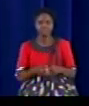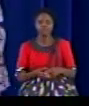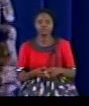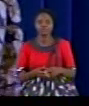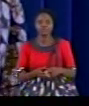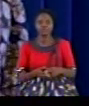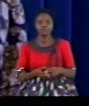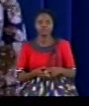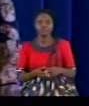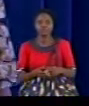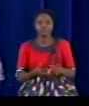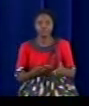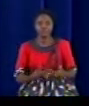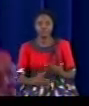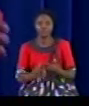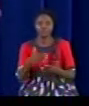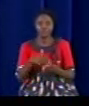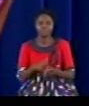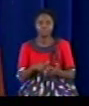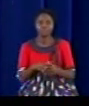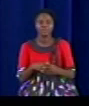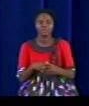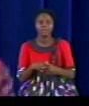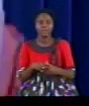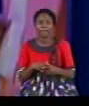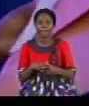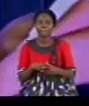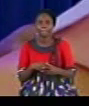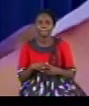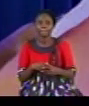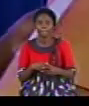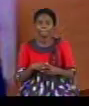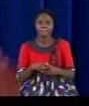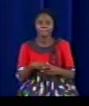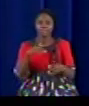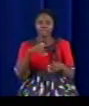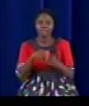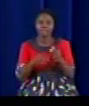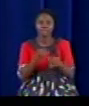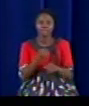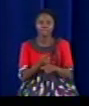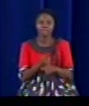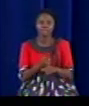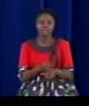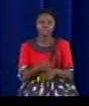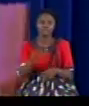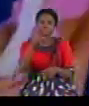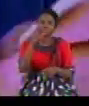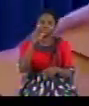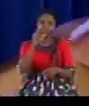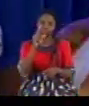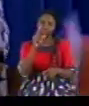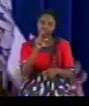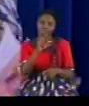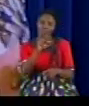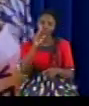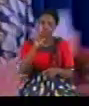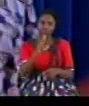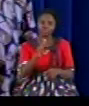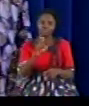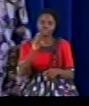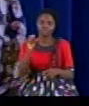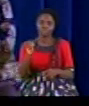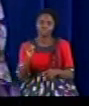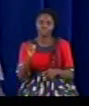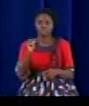Janingo, Nigeria. By the grace of God, I married 2021, and I didn't know there was no